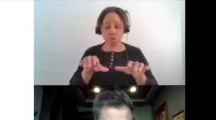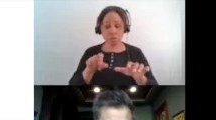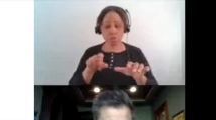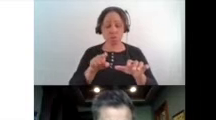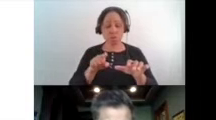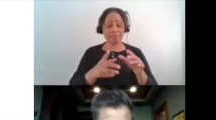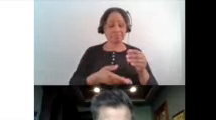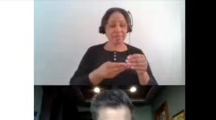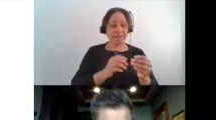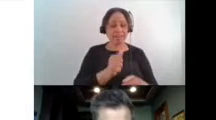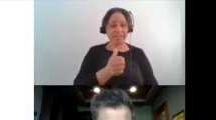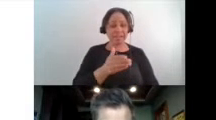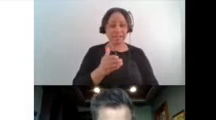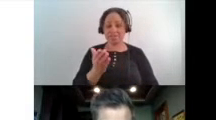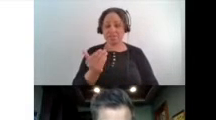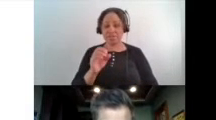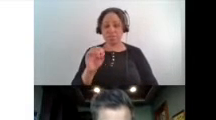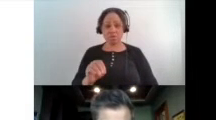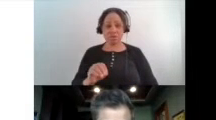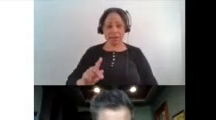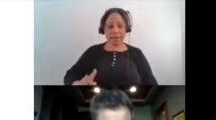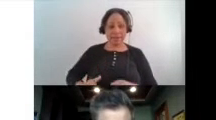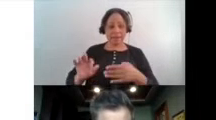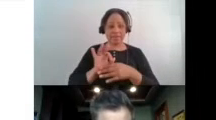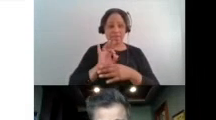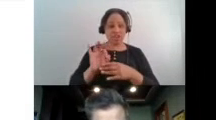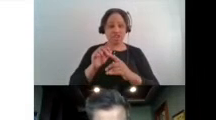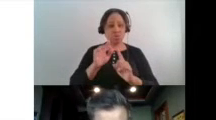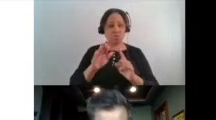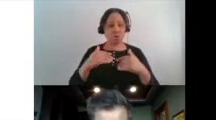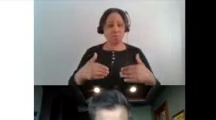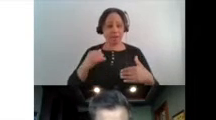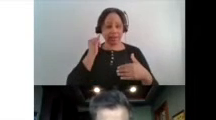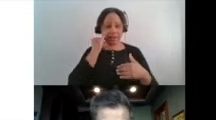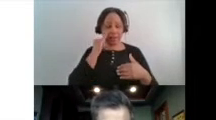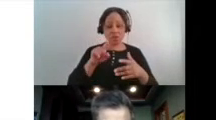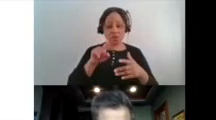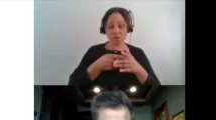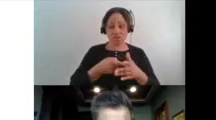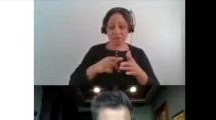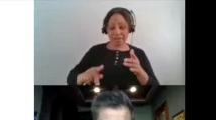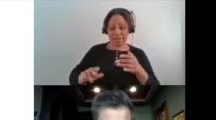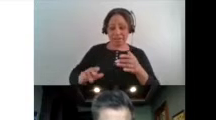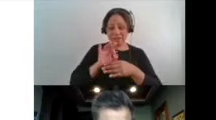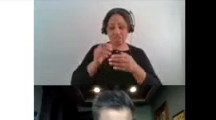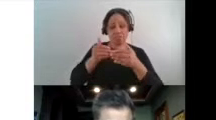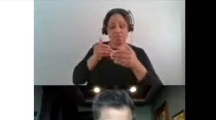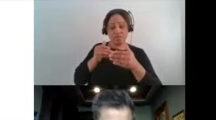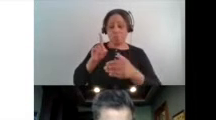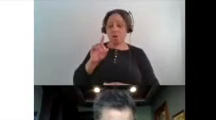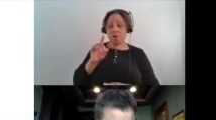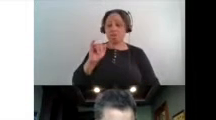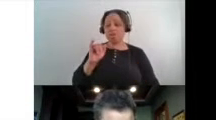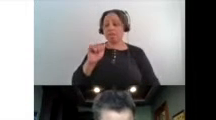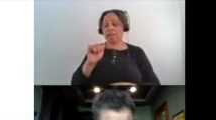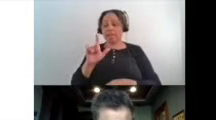only adding 10 to 15% kidney function to your body. So if you're starting off with the kidney function before